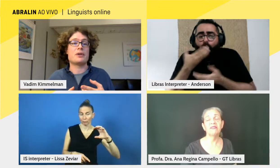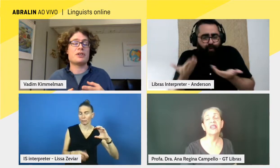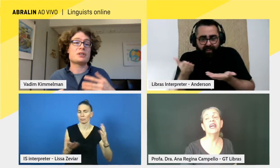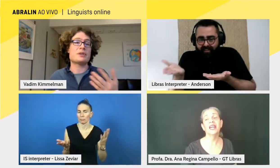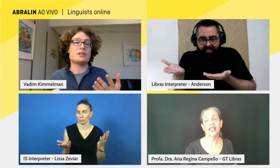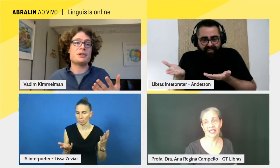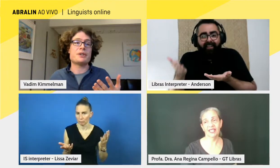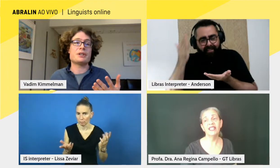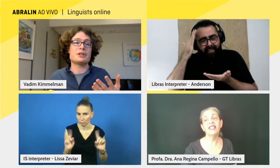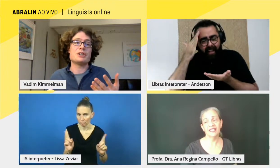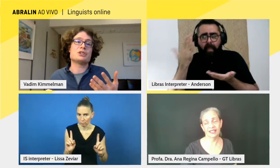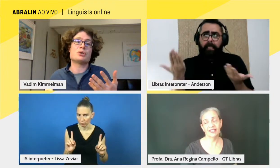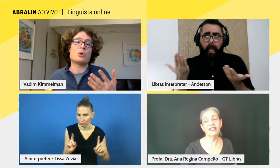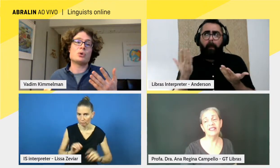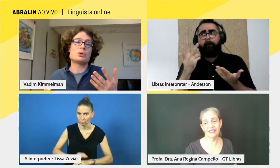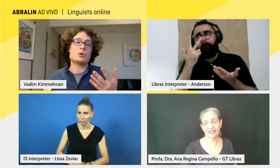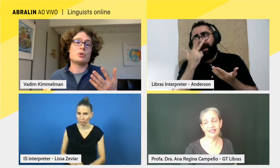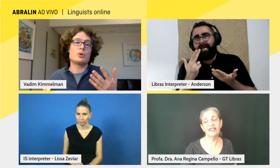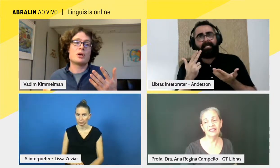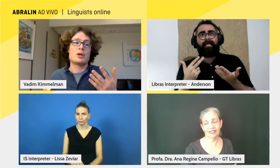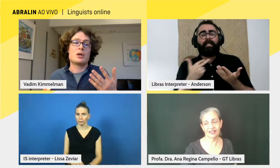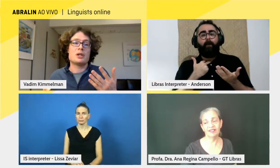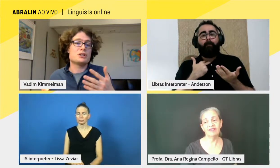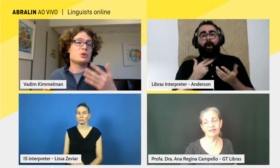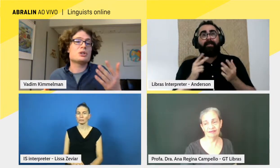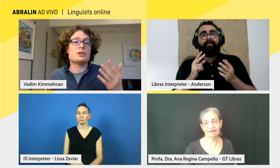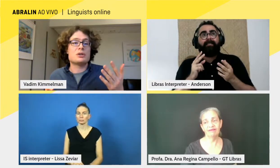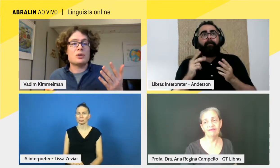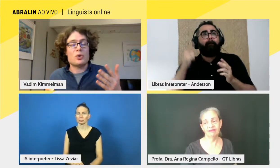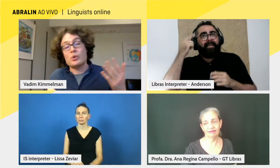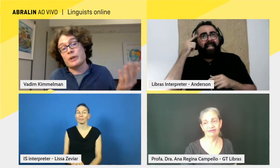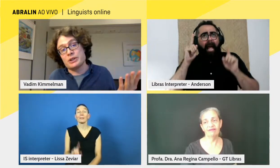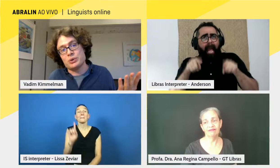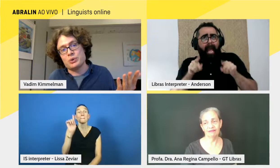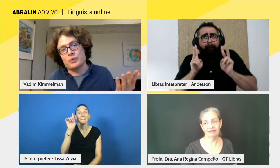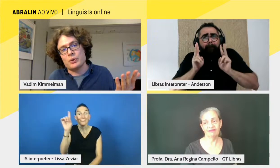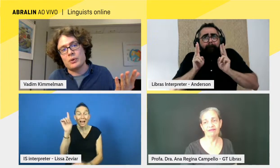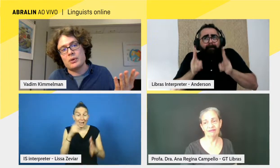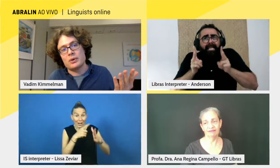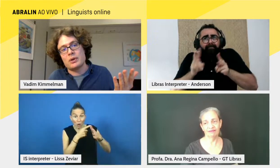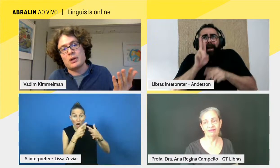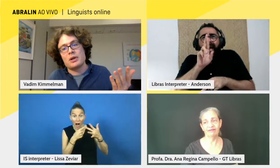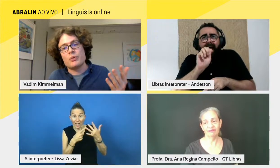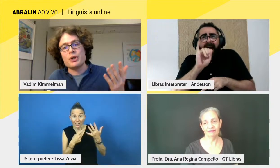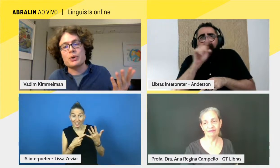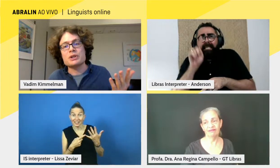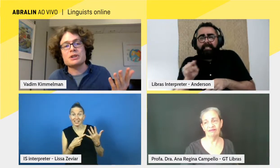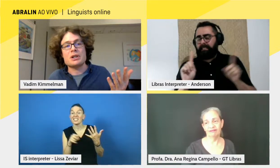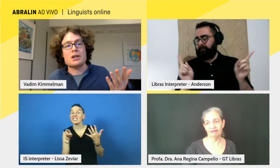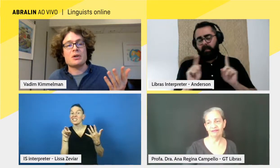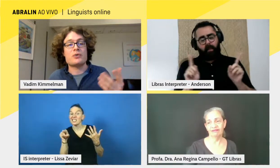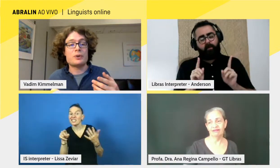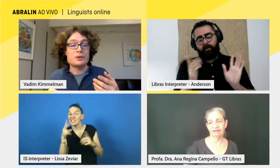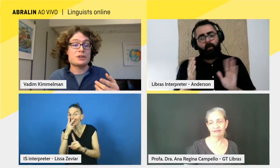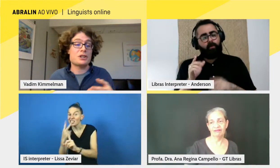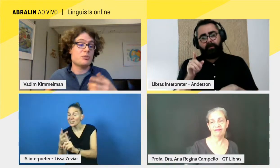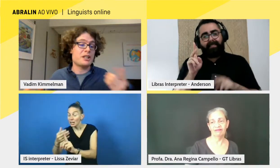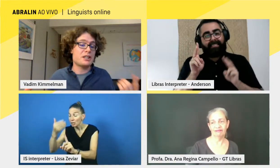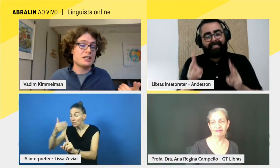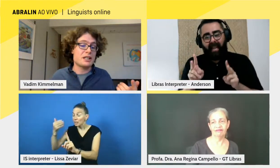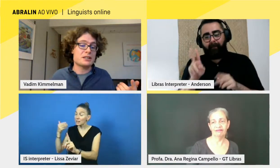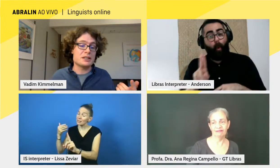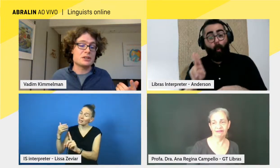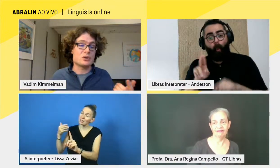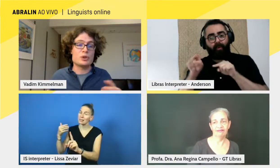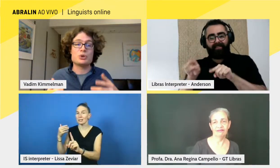However, this criterion is not always useful because first,